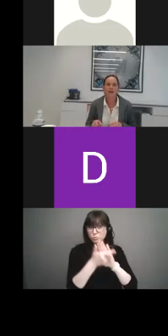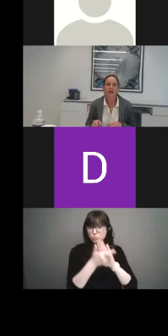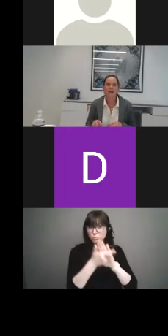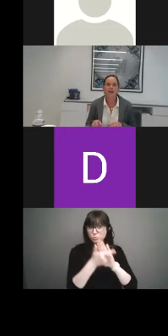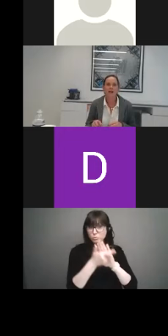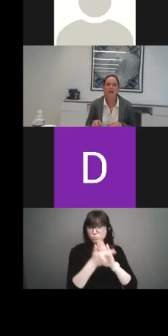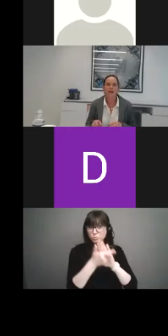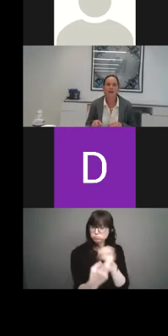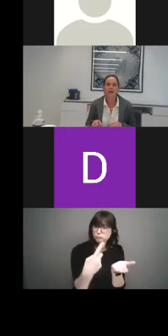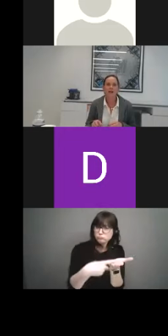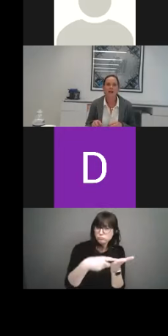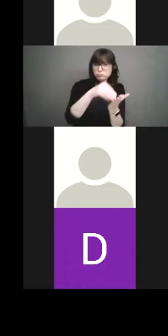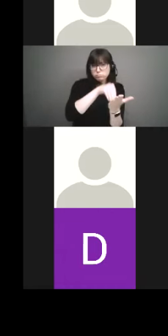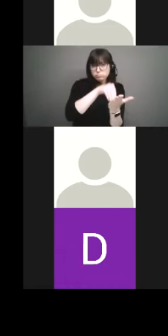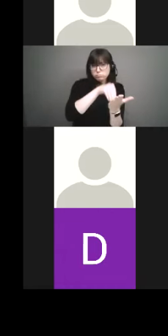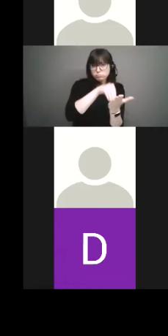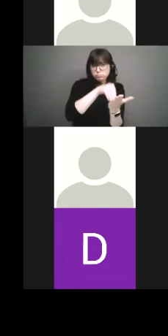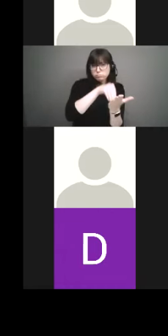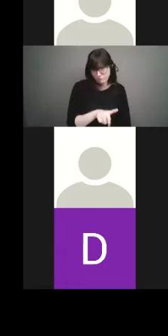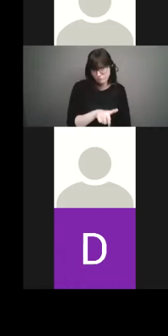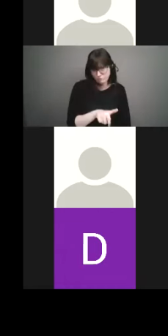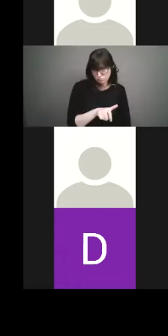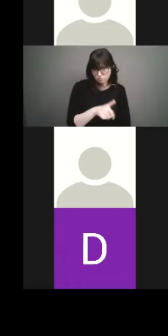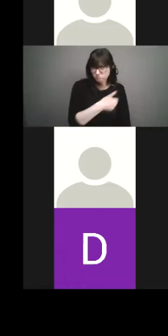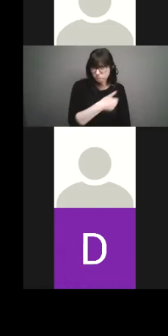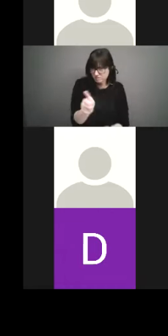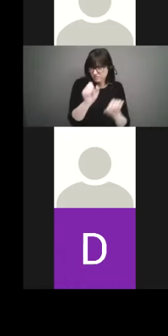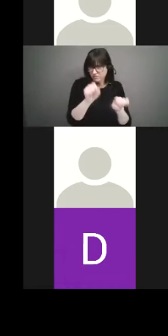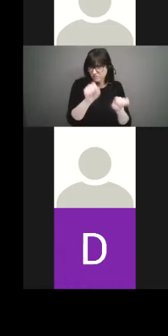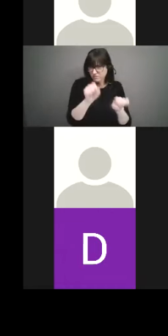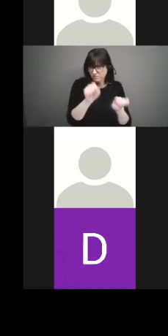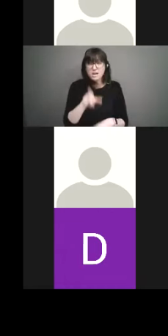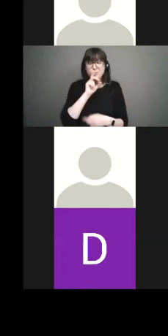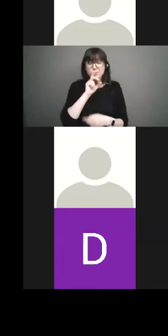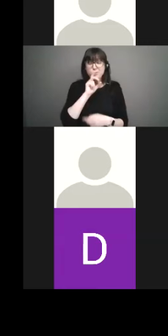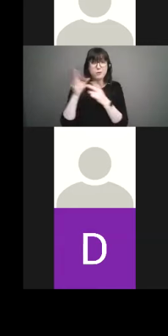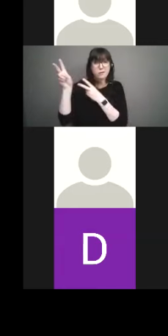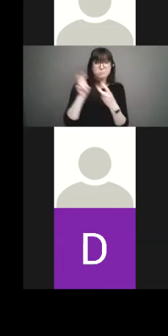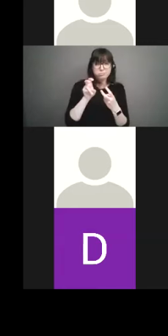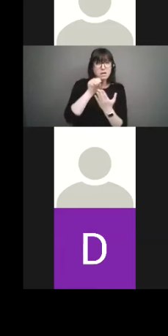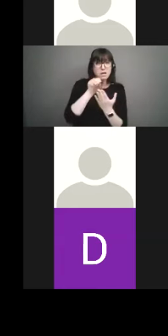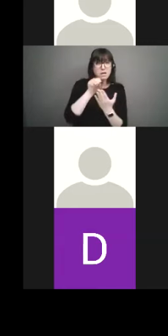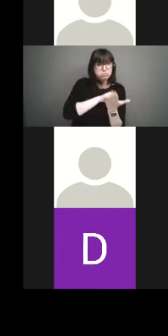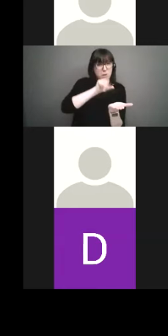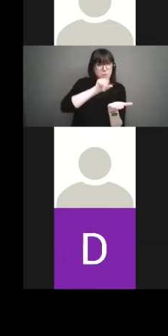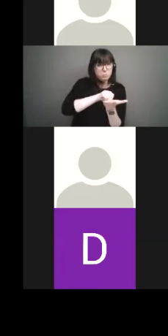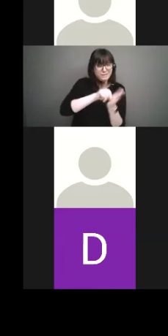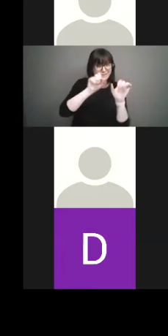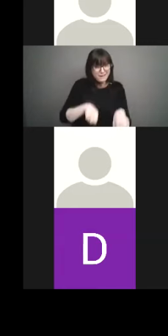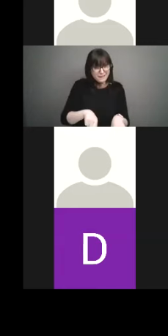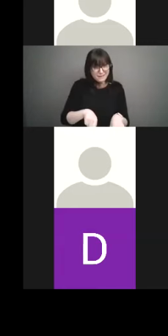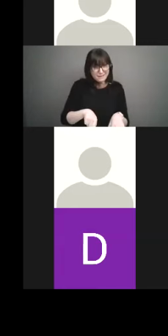have these documents done. And so, because you can print them off the internet, often we see